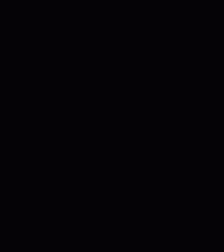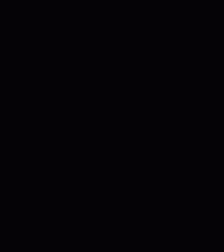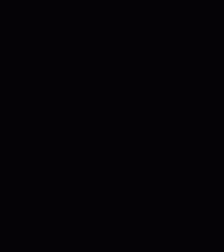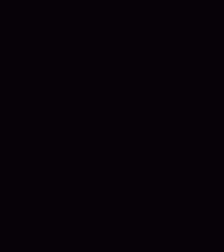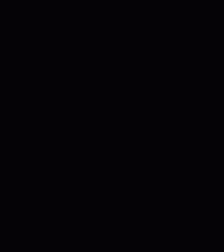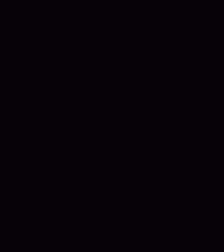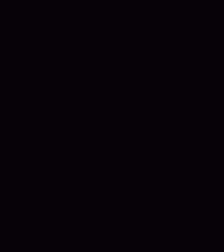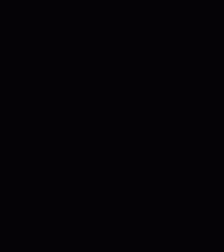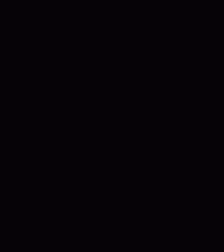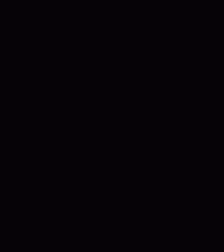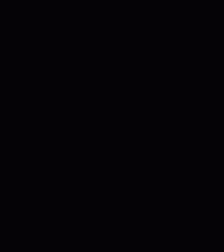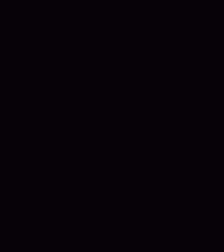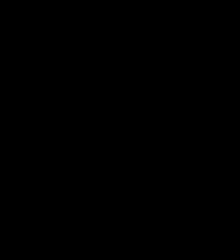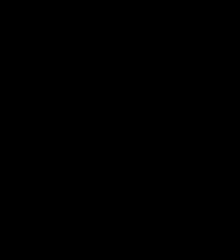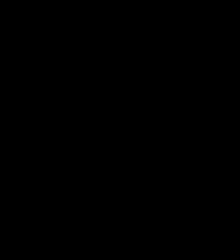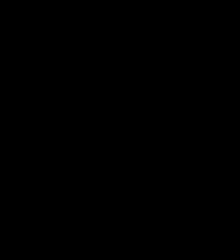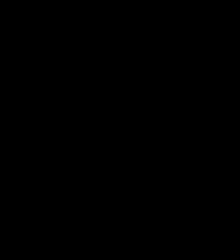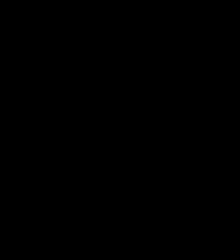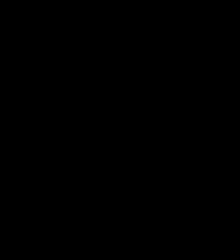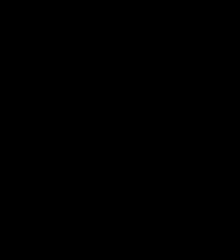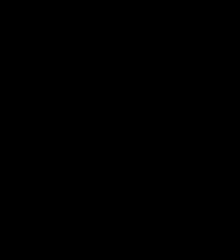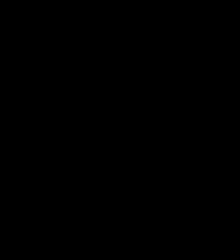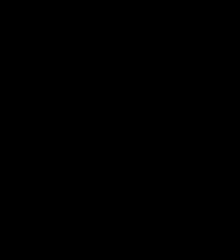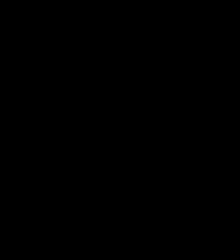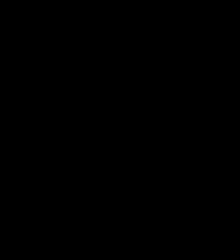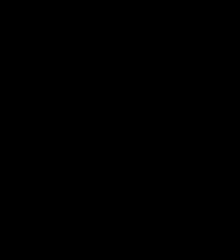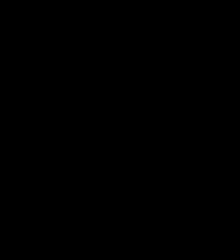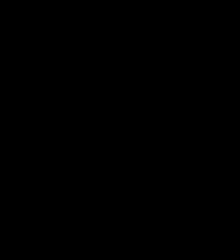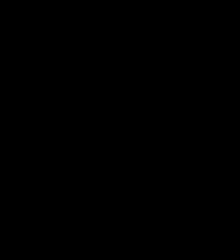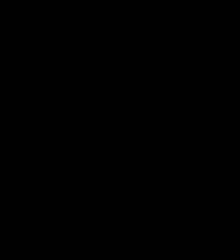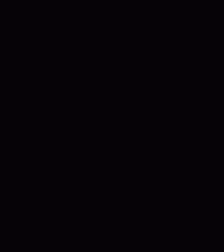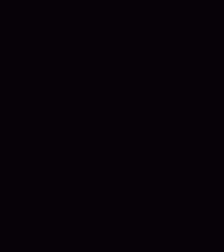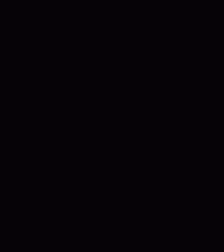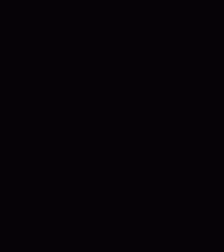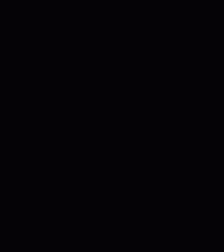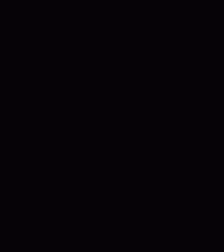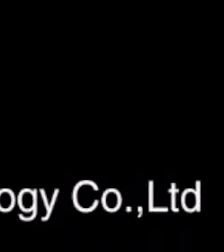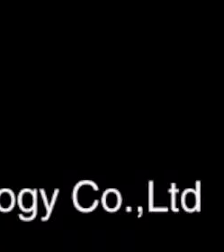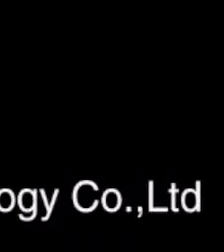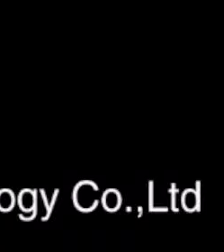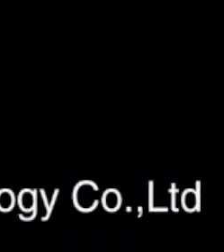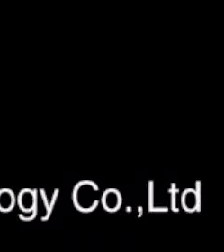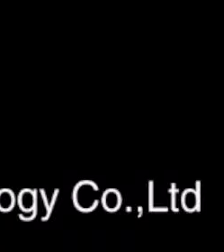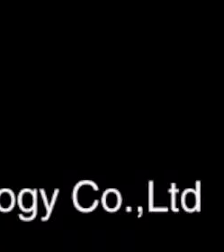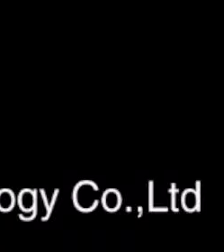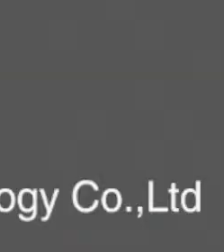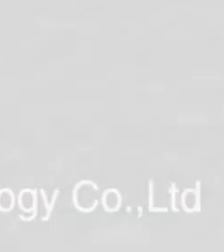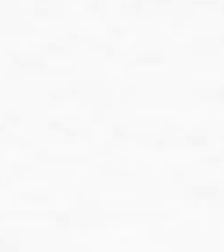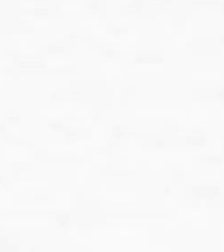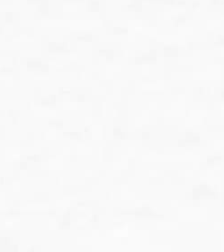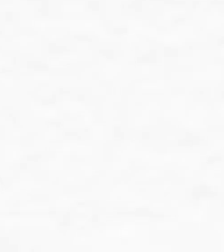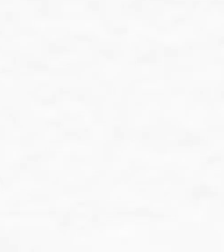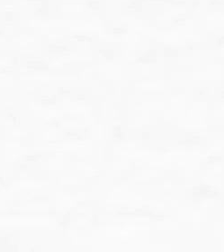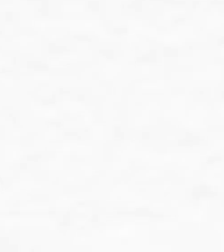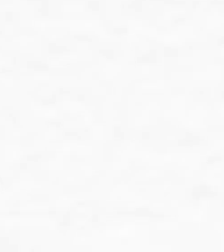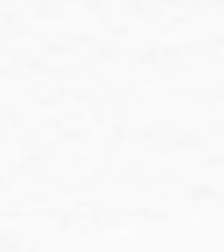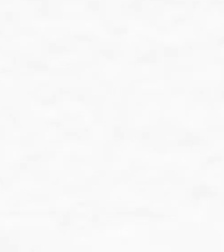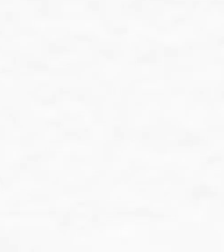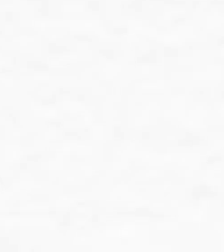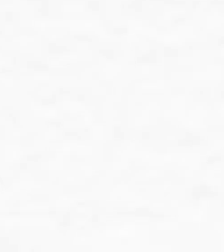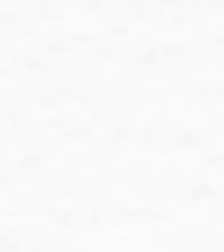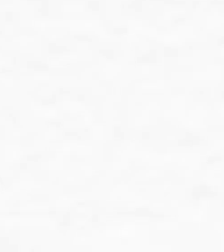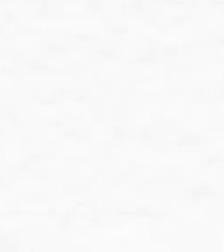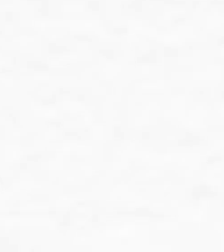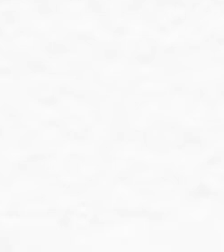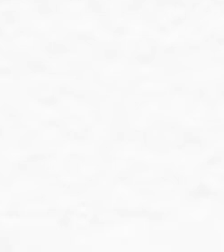there's a gap in, as Fikite said, the intention of AWESOME. So I think that that's the point, to put it